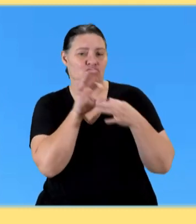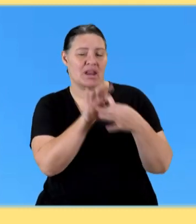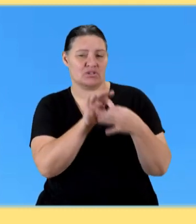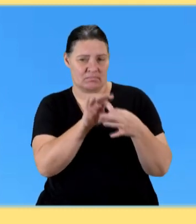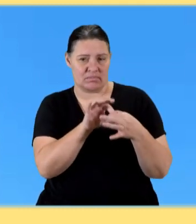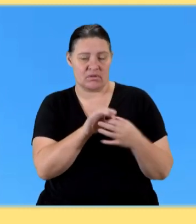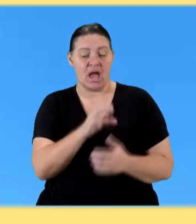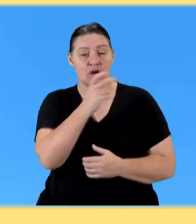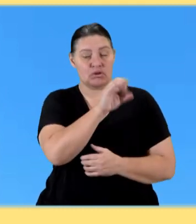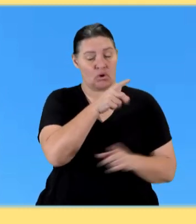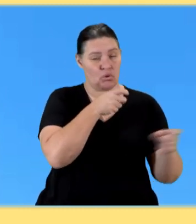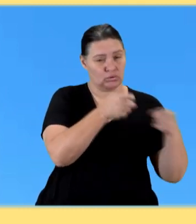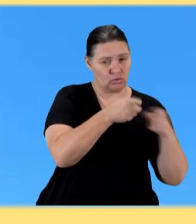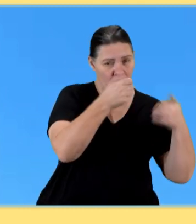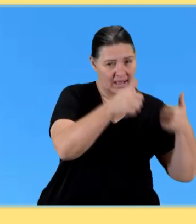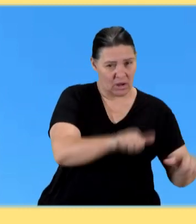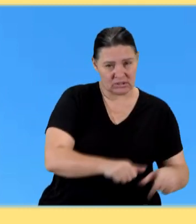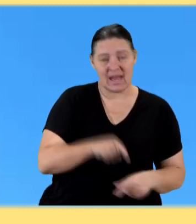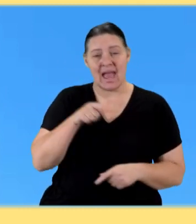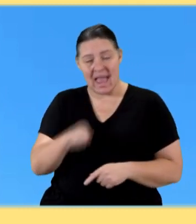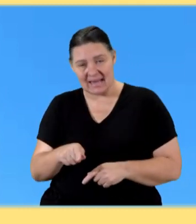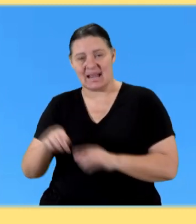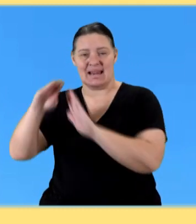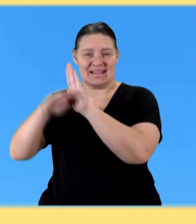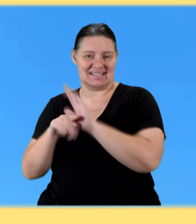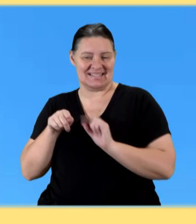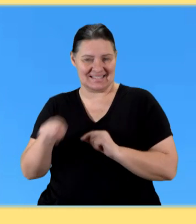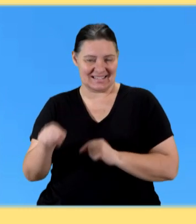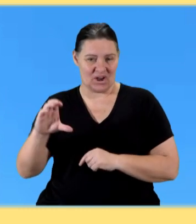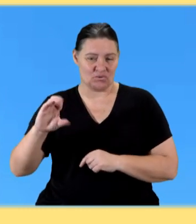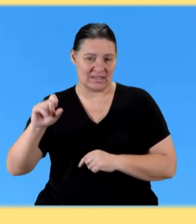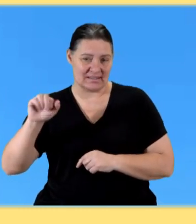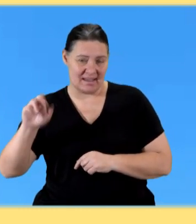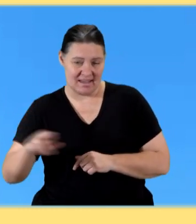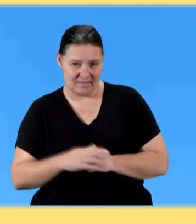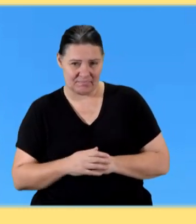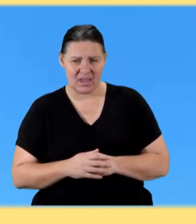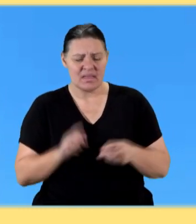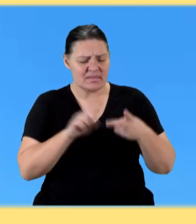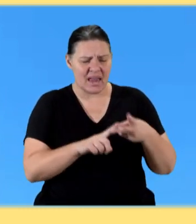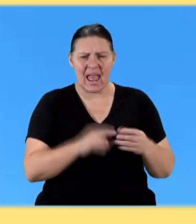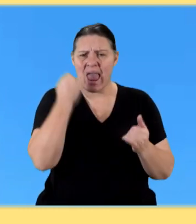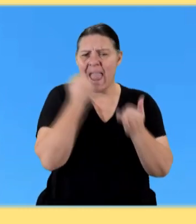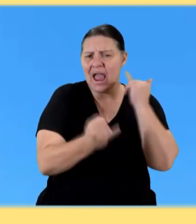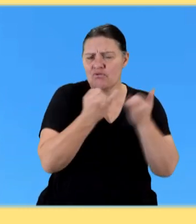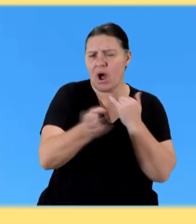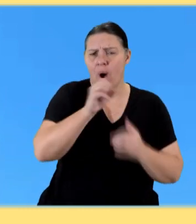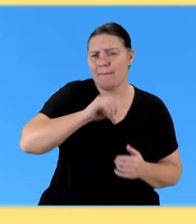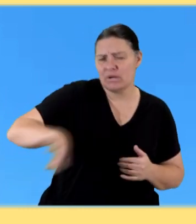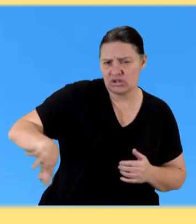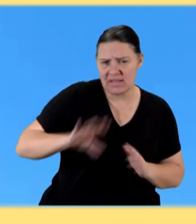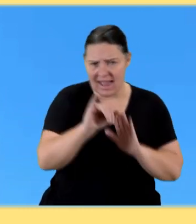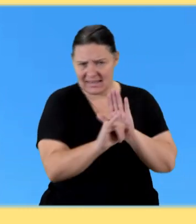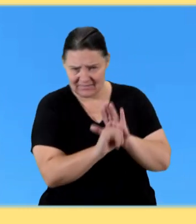the relationship between the creditors control account and the creditors list, to identify errors and omissions,